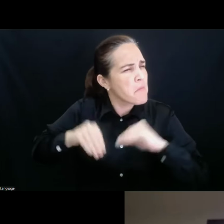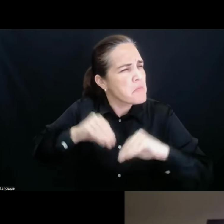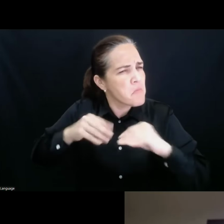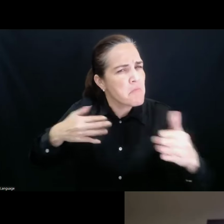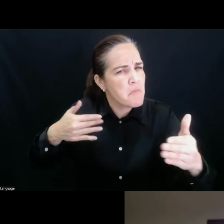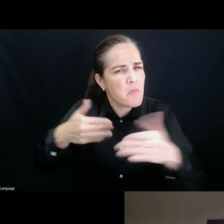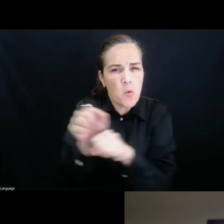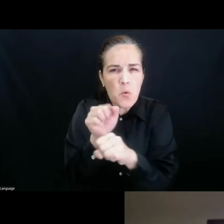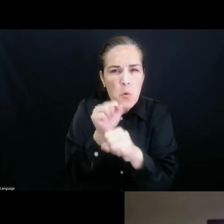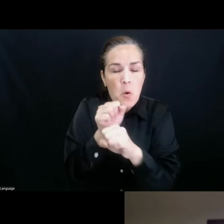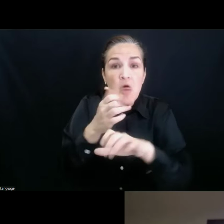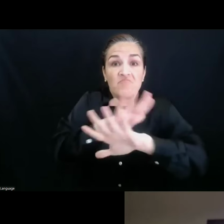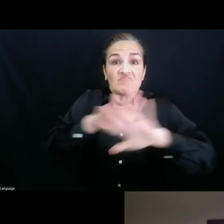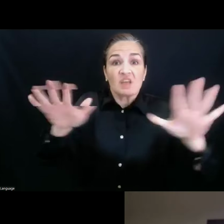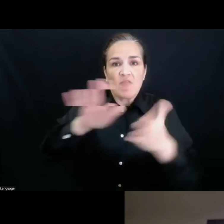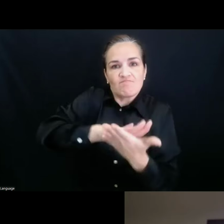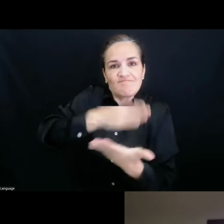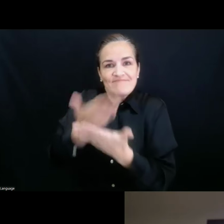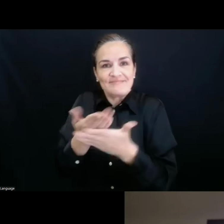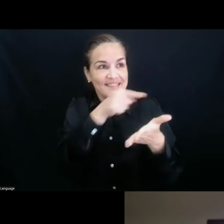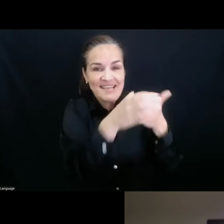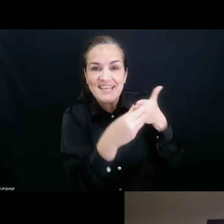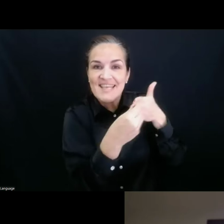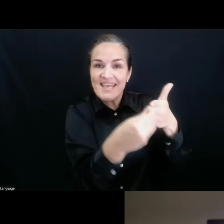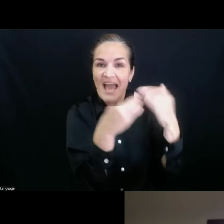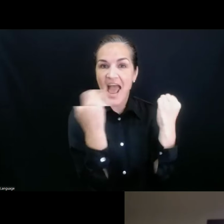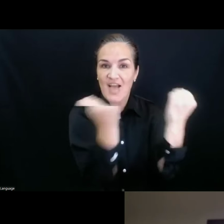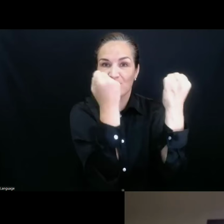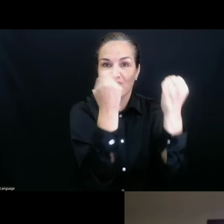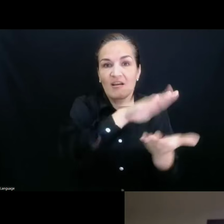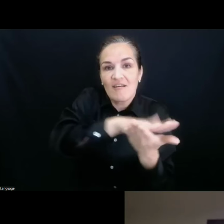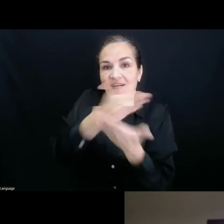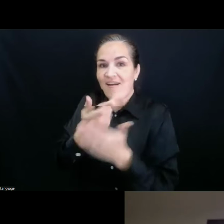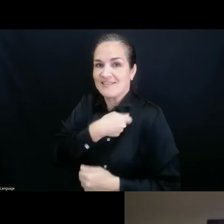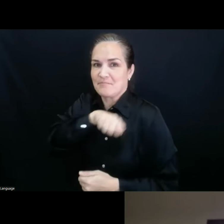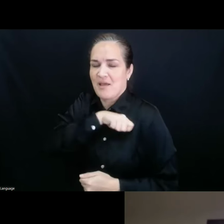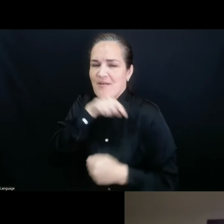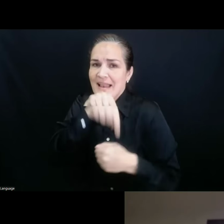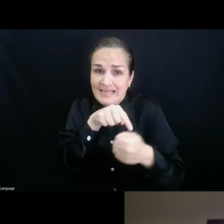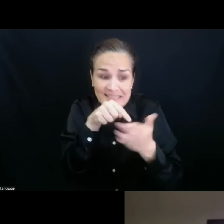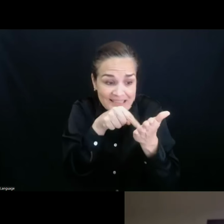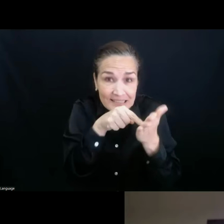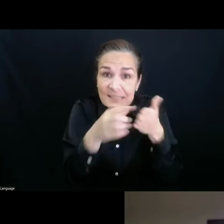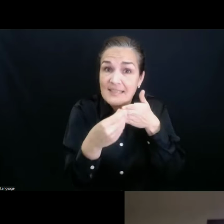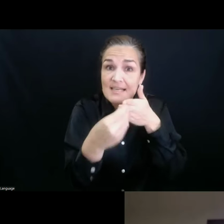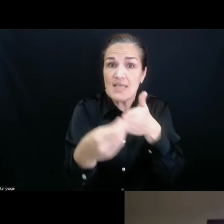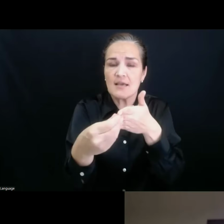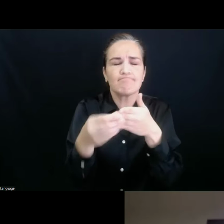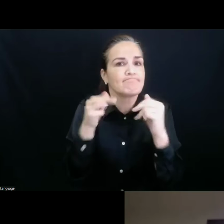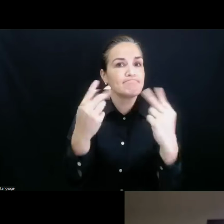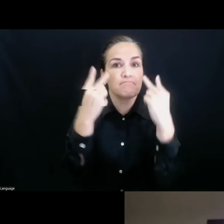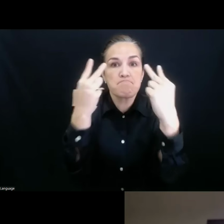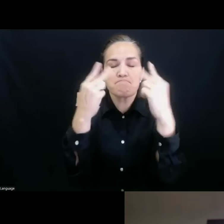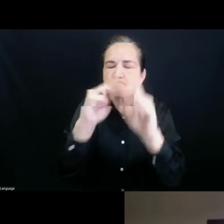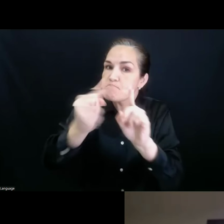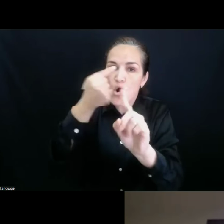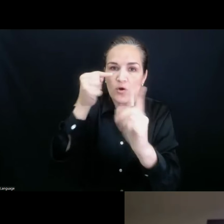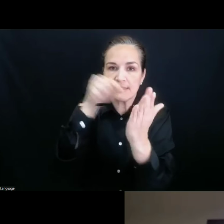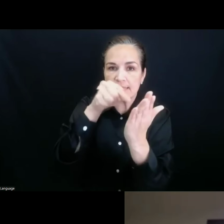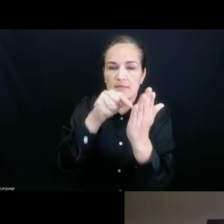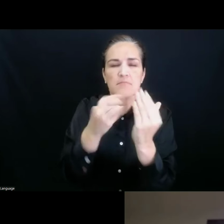we traducir al also español la orientación, translated que yo into creo que es la Spanish, herramienta translated the fundamental action para guide into poder dar Spanish, a